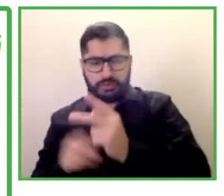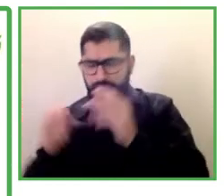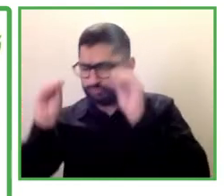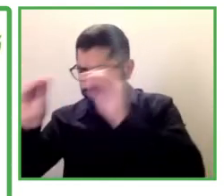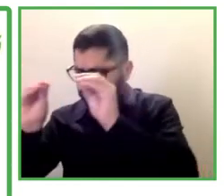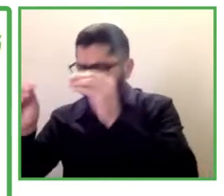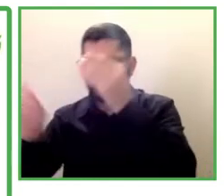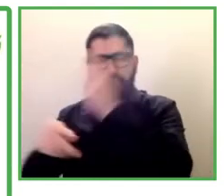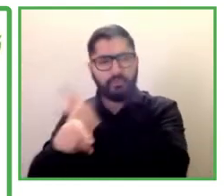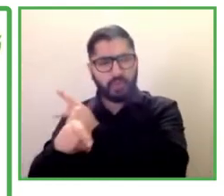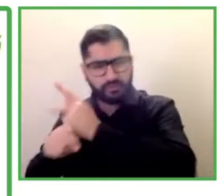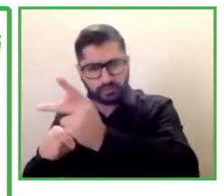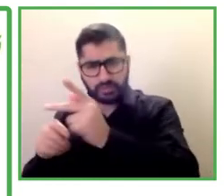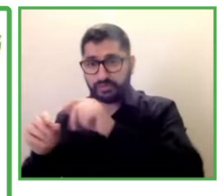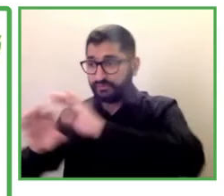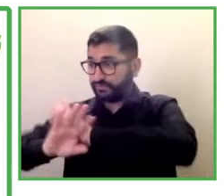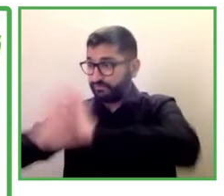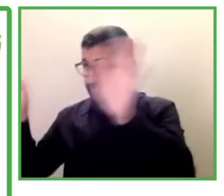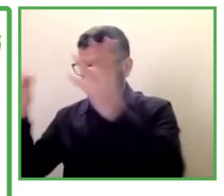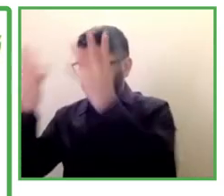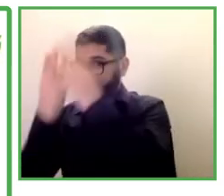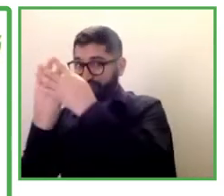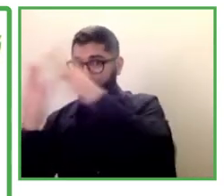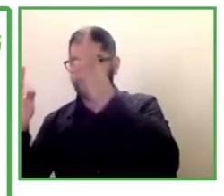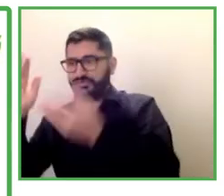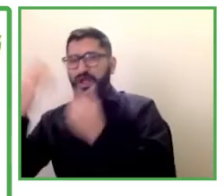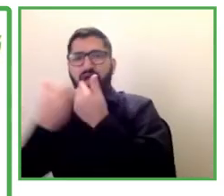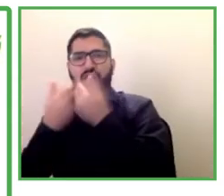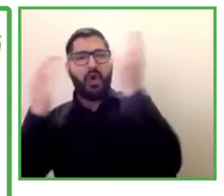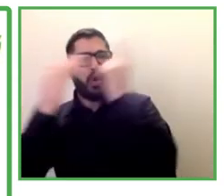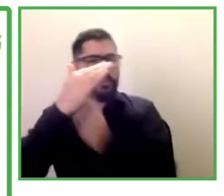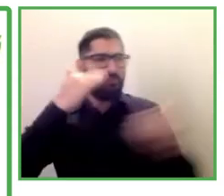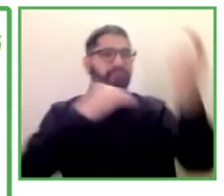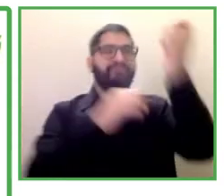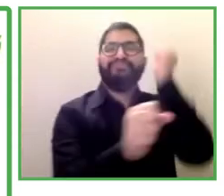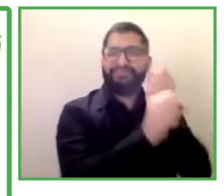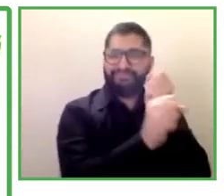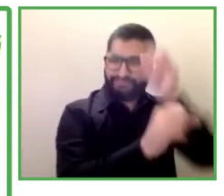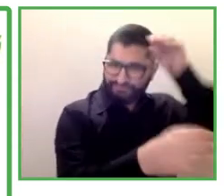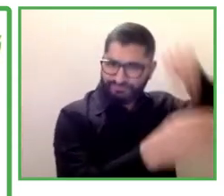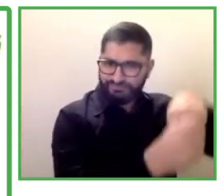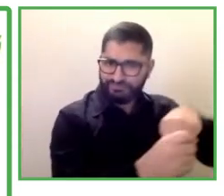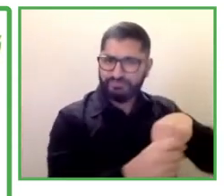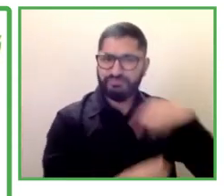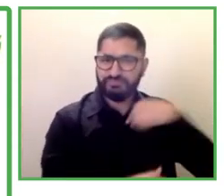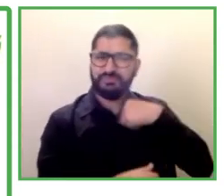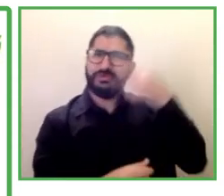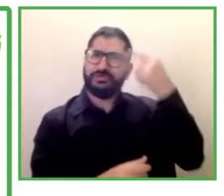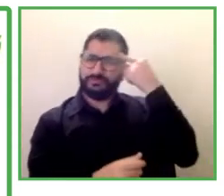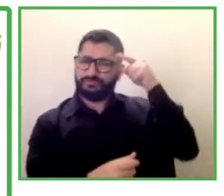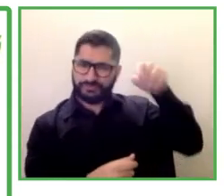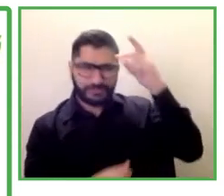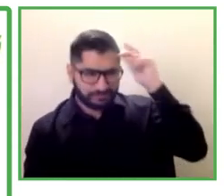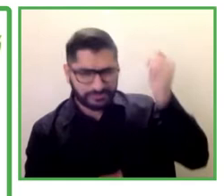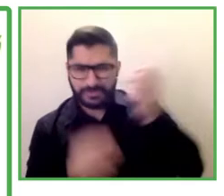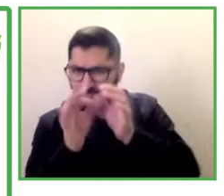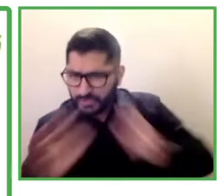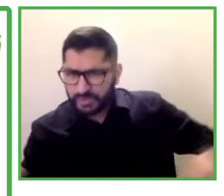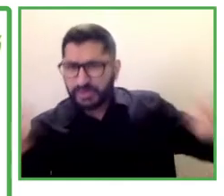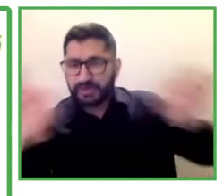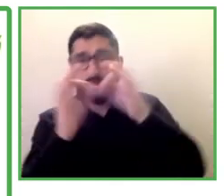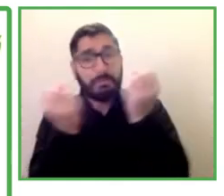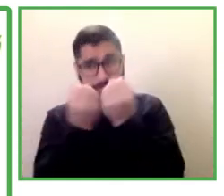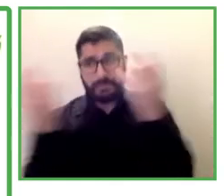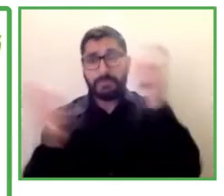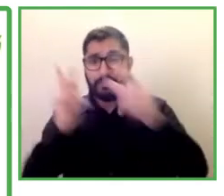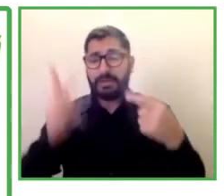that will allow them to be inserted in the different contexts that they're at. This is very interesting because